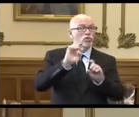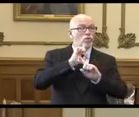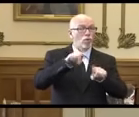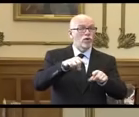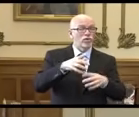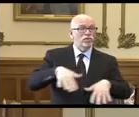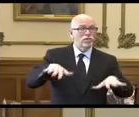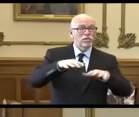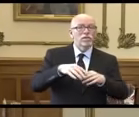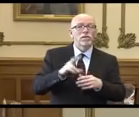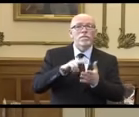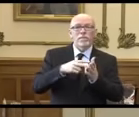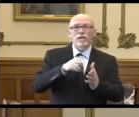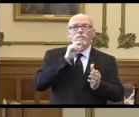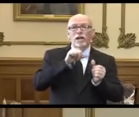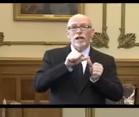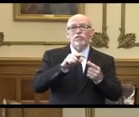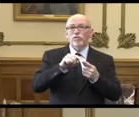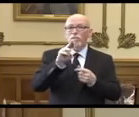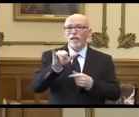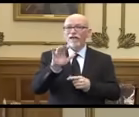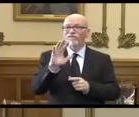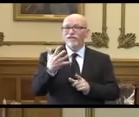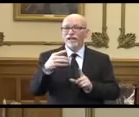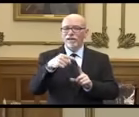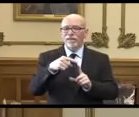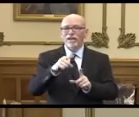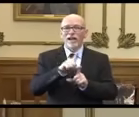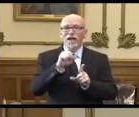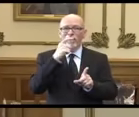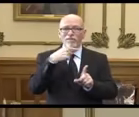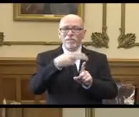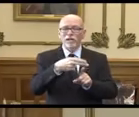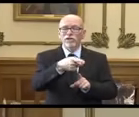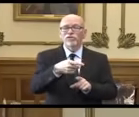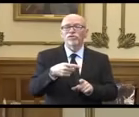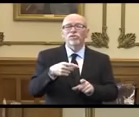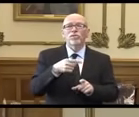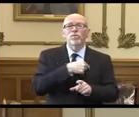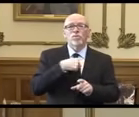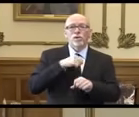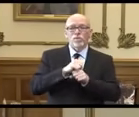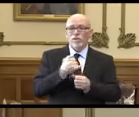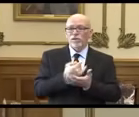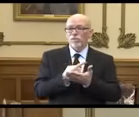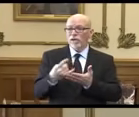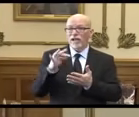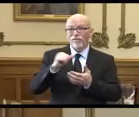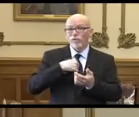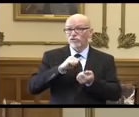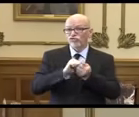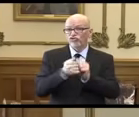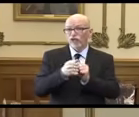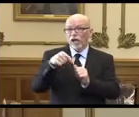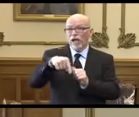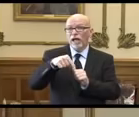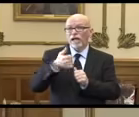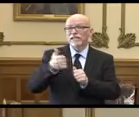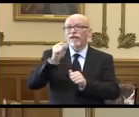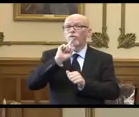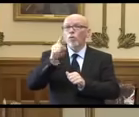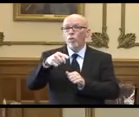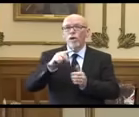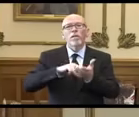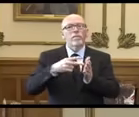So right now that runs through May 5th. And as the governor said, as we work through the week, any changes to that would be talked